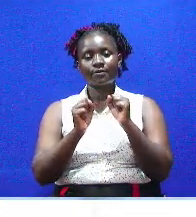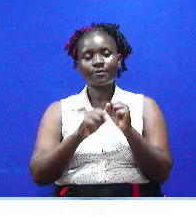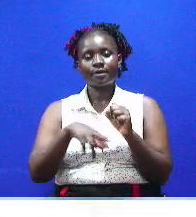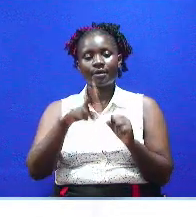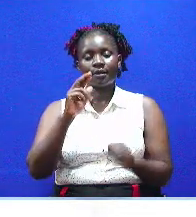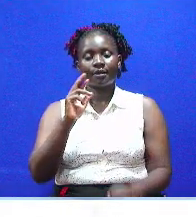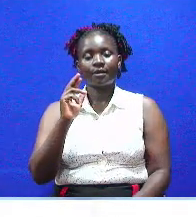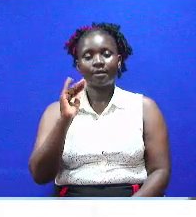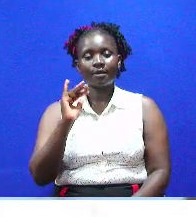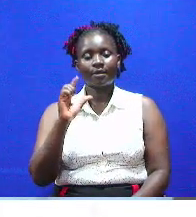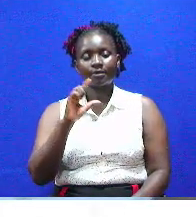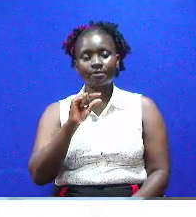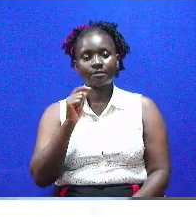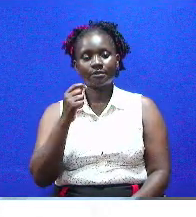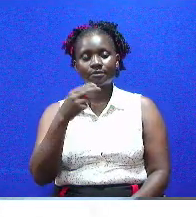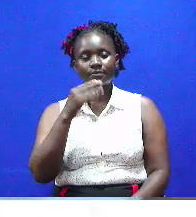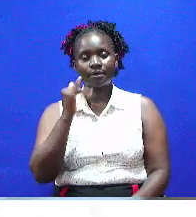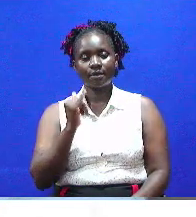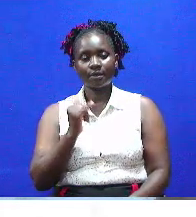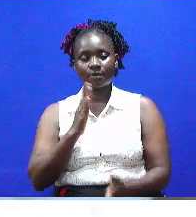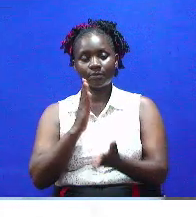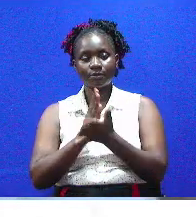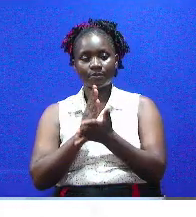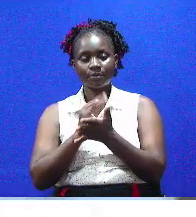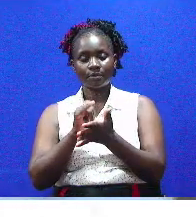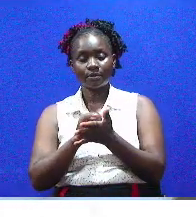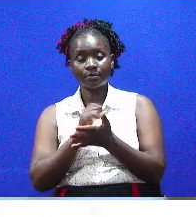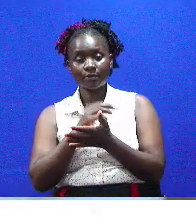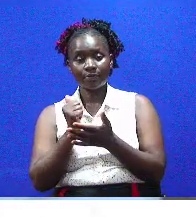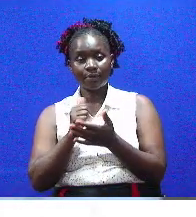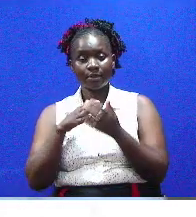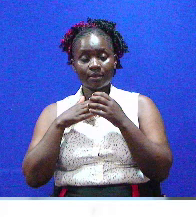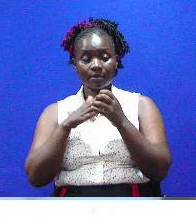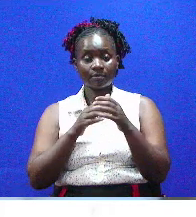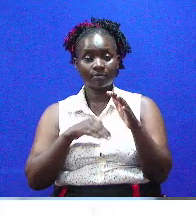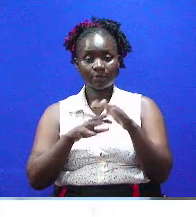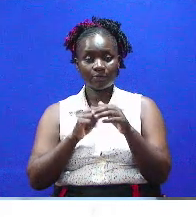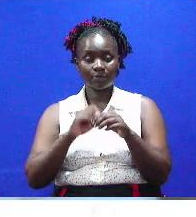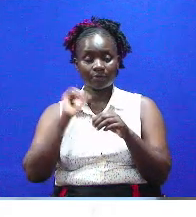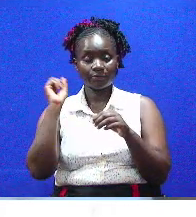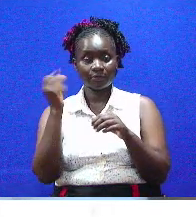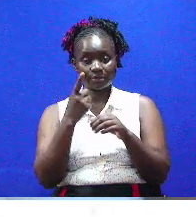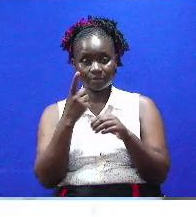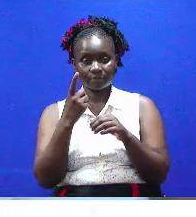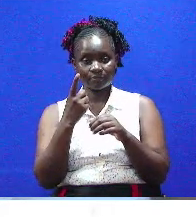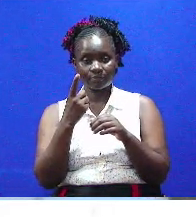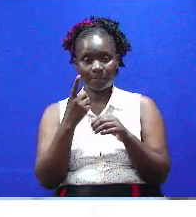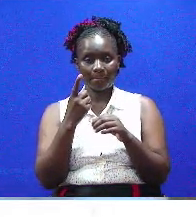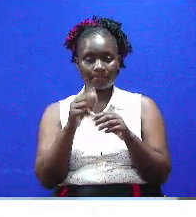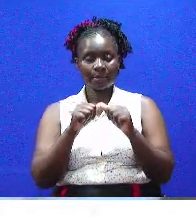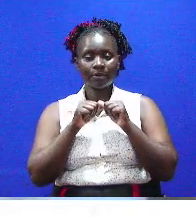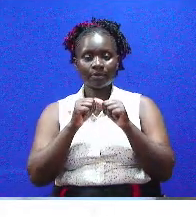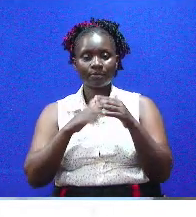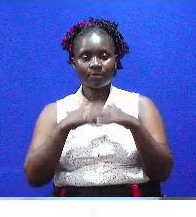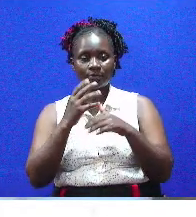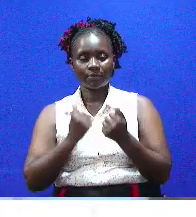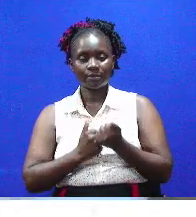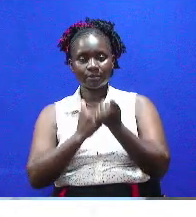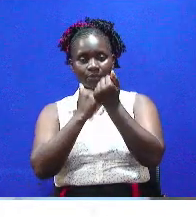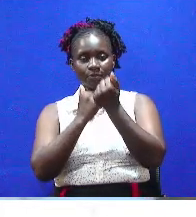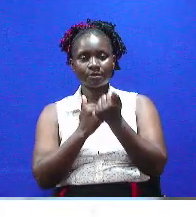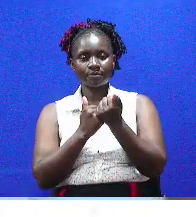shagwa, nigabaga kuruwa eira, unabaribare ense ya Kenya kwanza, nigubara chiko genda kusira umuraibu